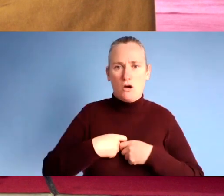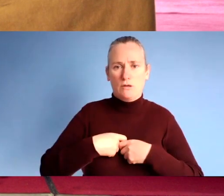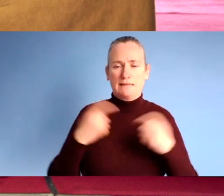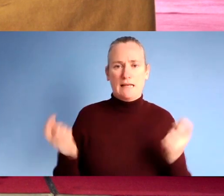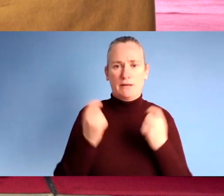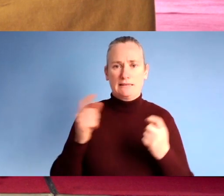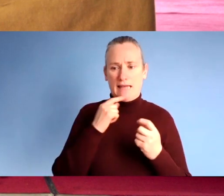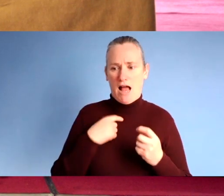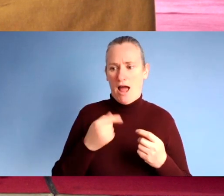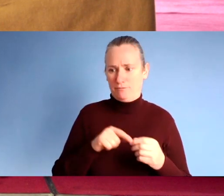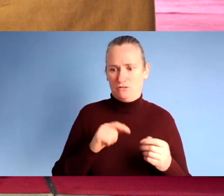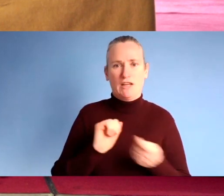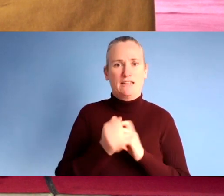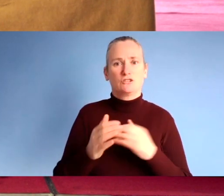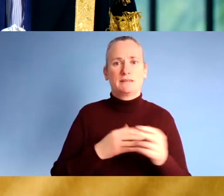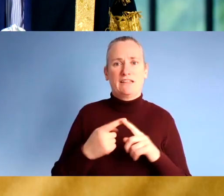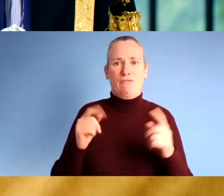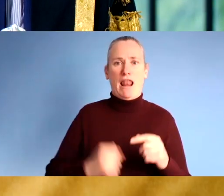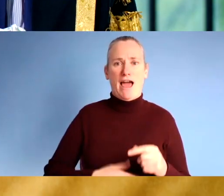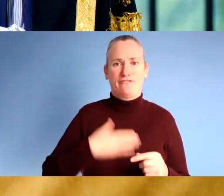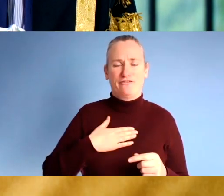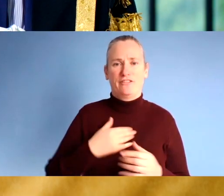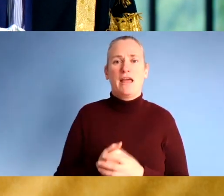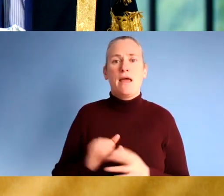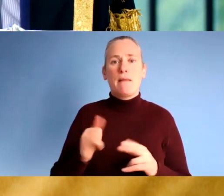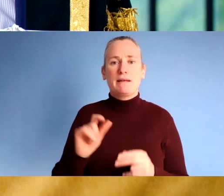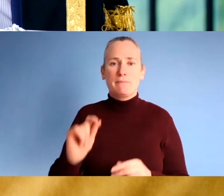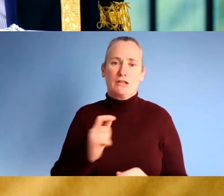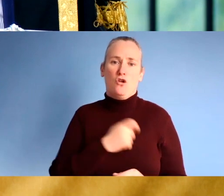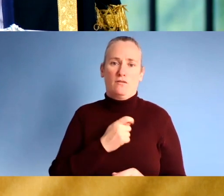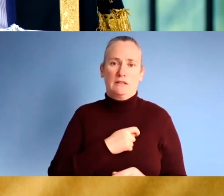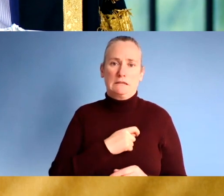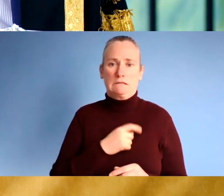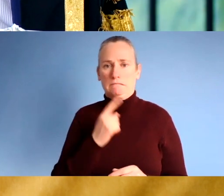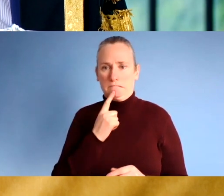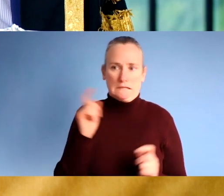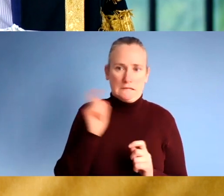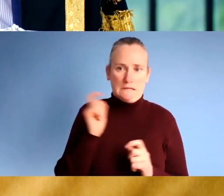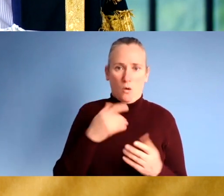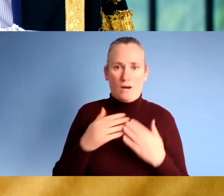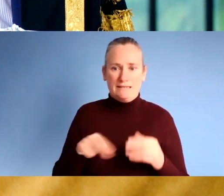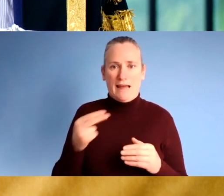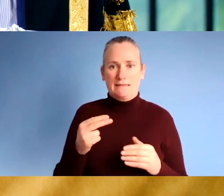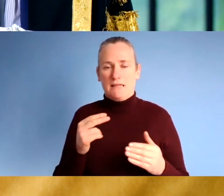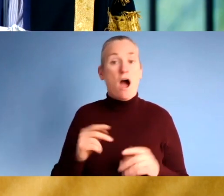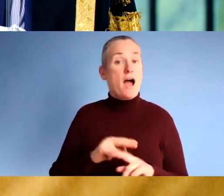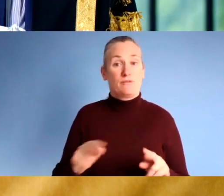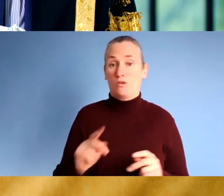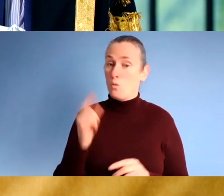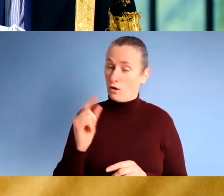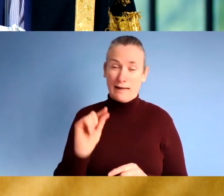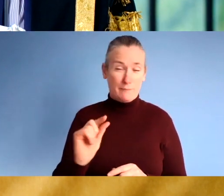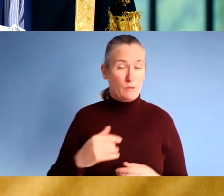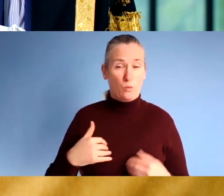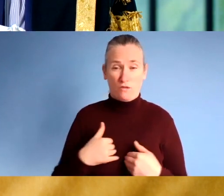saying, I'm changing something different in my life. You may be a bit nervous, you may be a bit apprehensive, but what's ahead? I'm not one bit